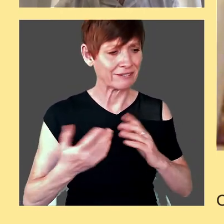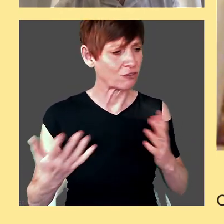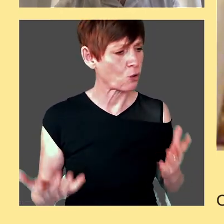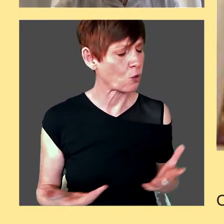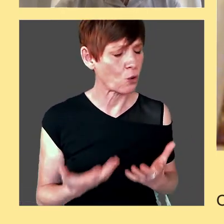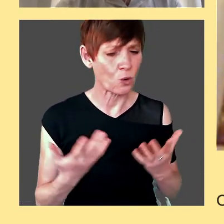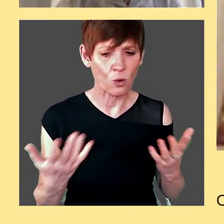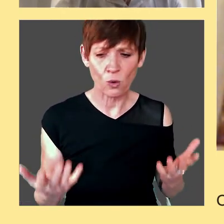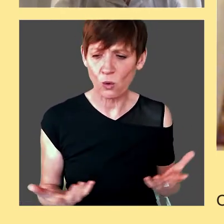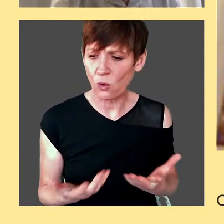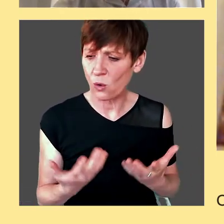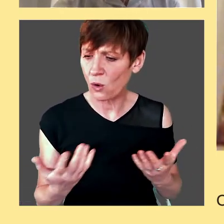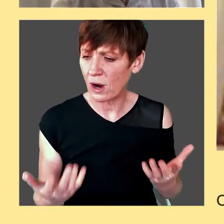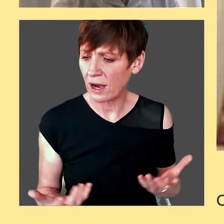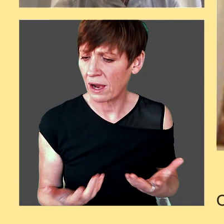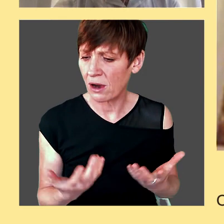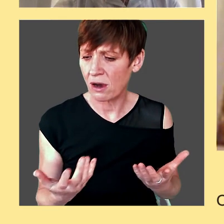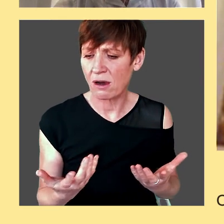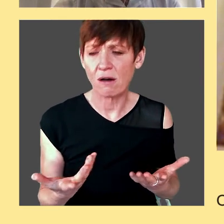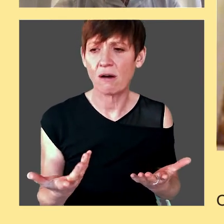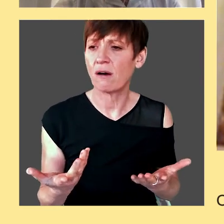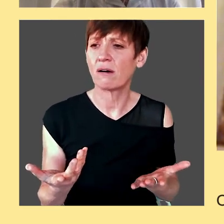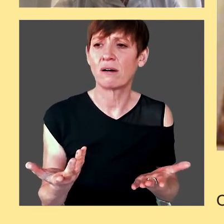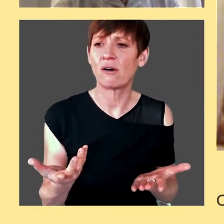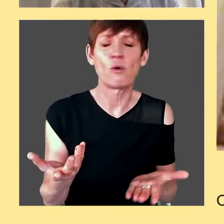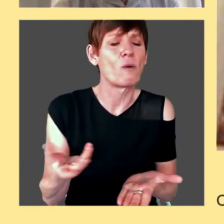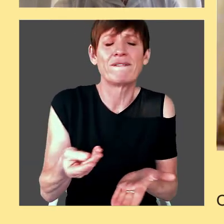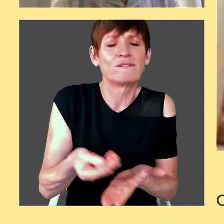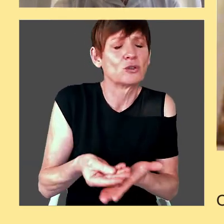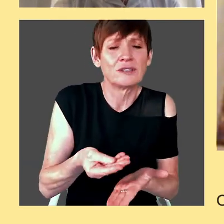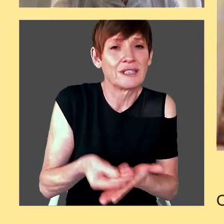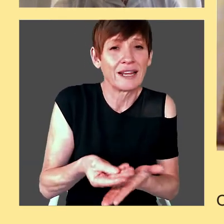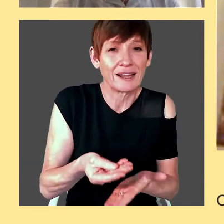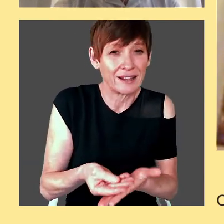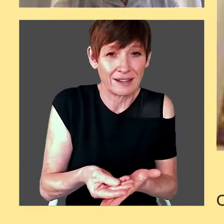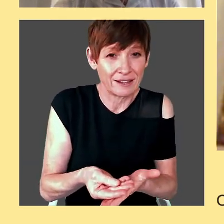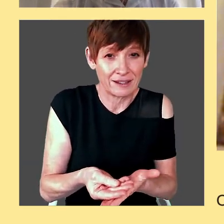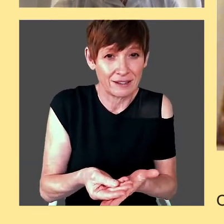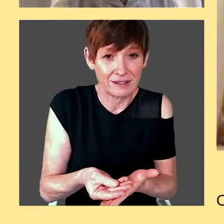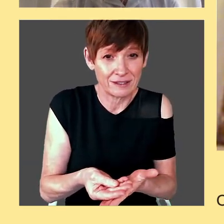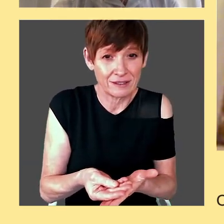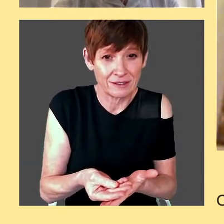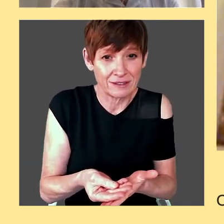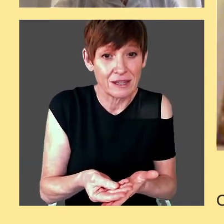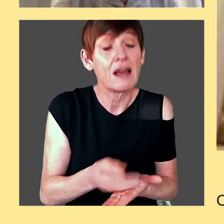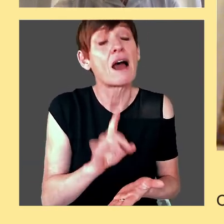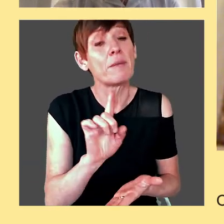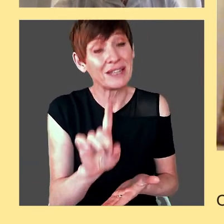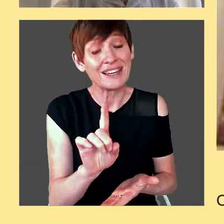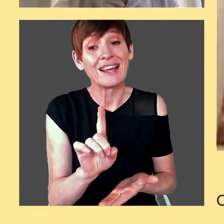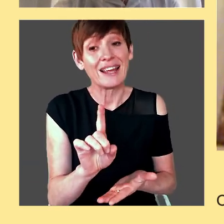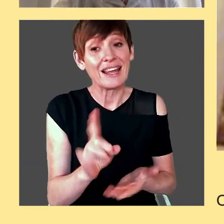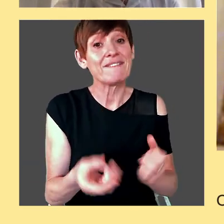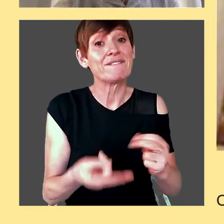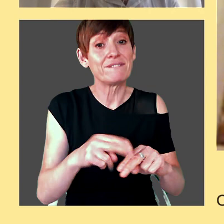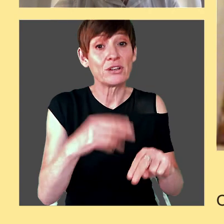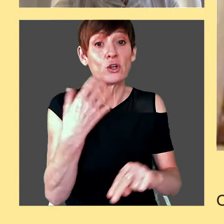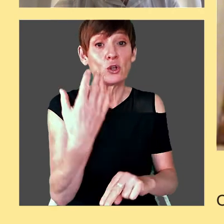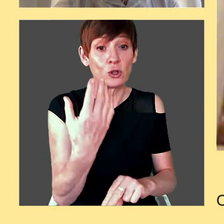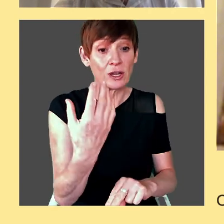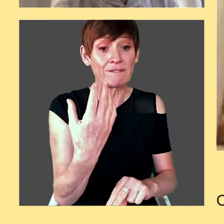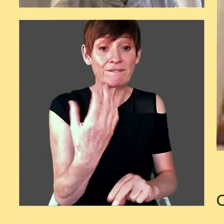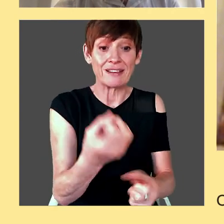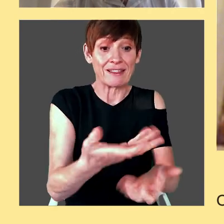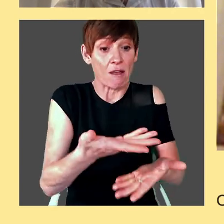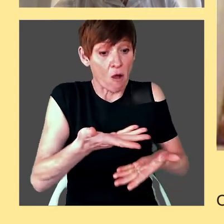part, funding, from other part, if you give you any better experience, or if not getting you